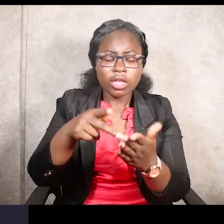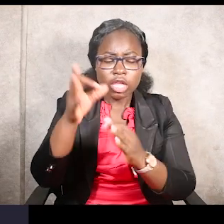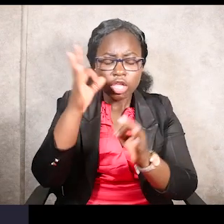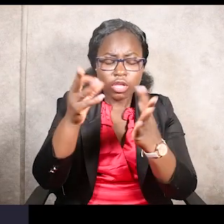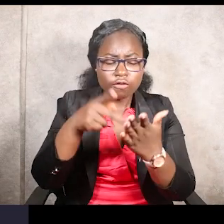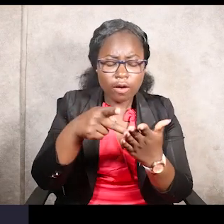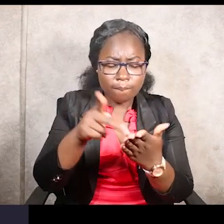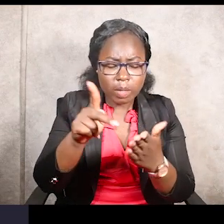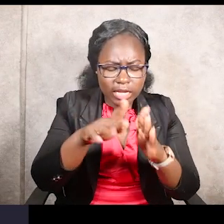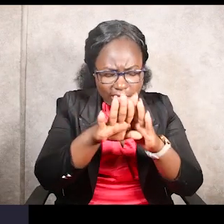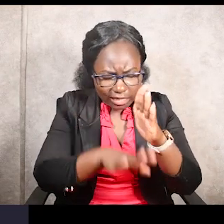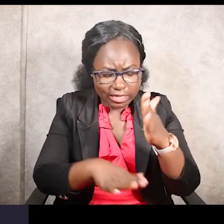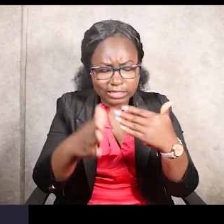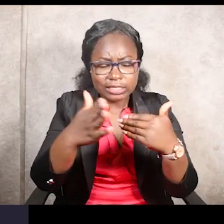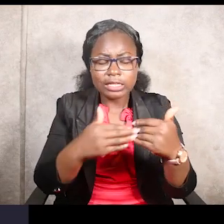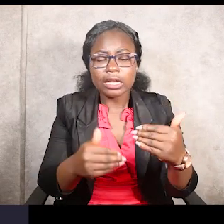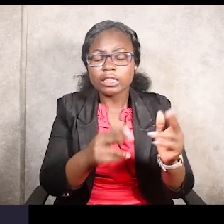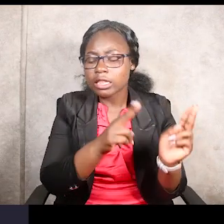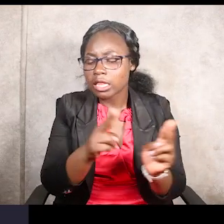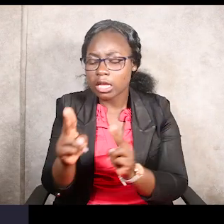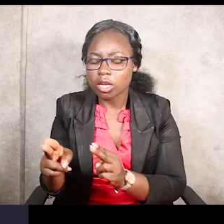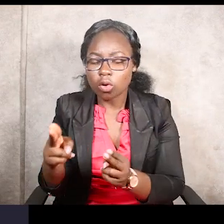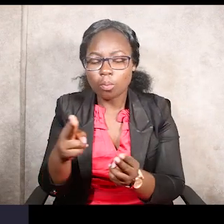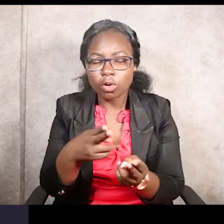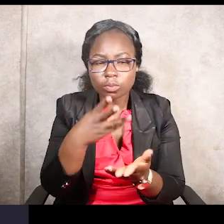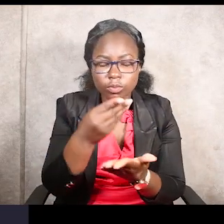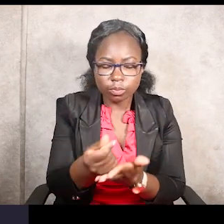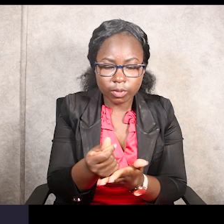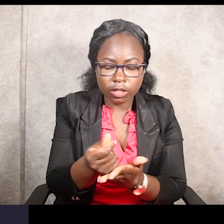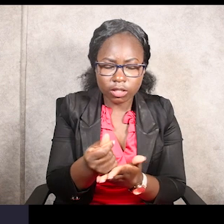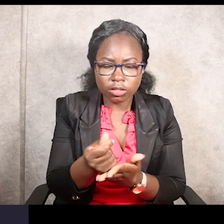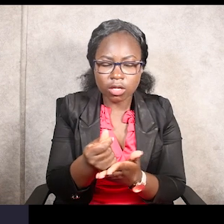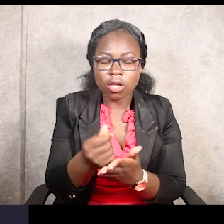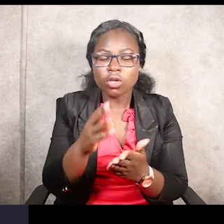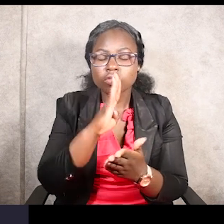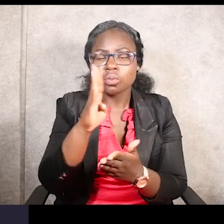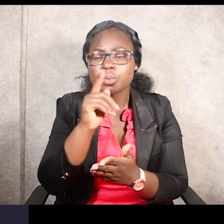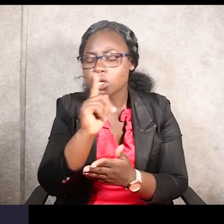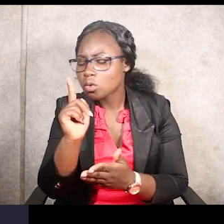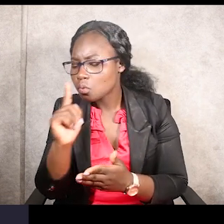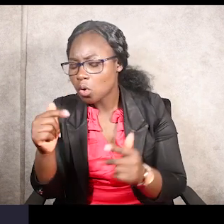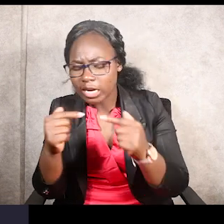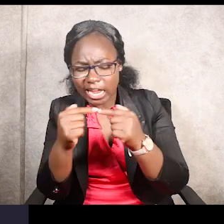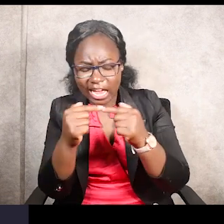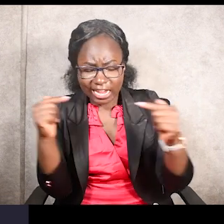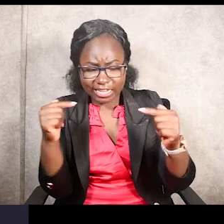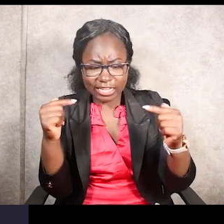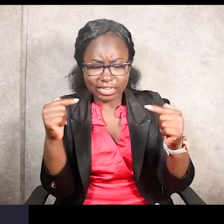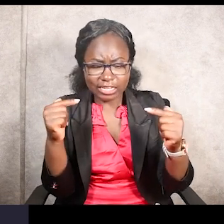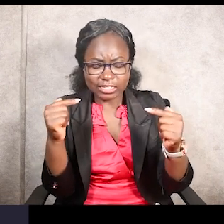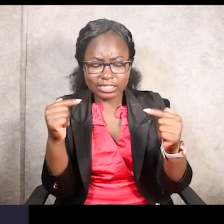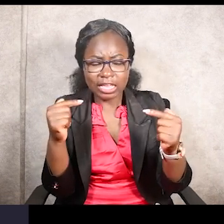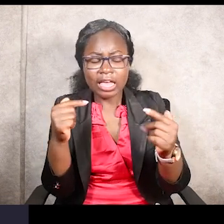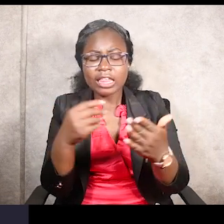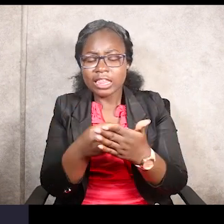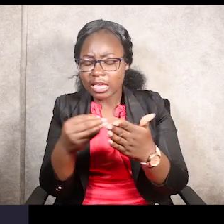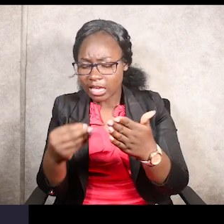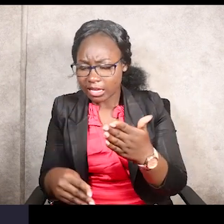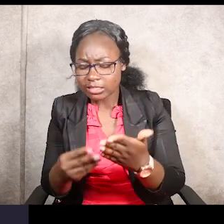the actual price for you to get cushioned against external prices. We call